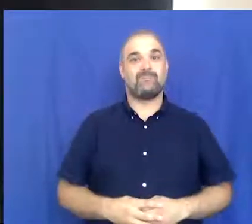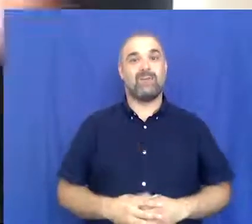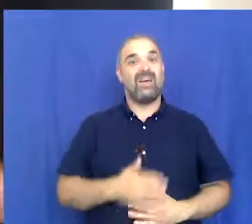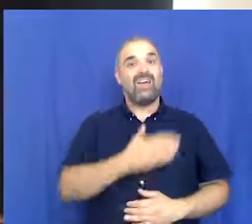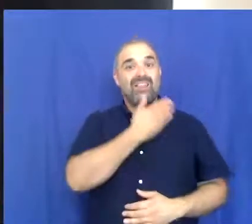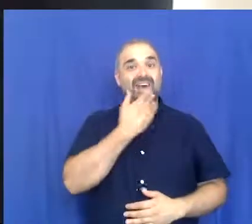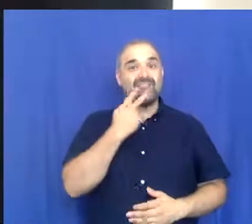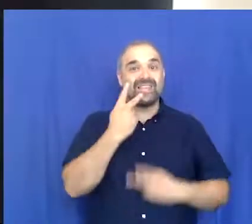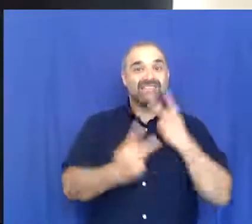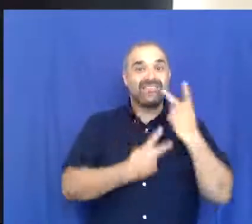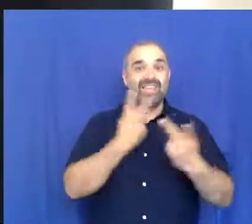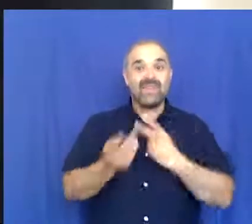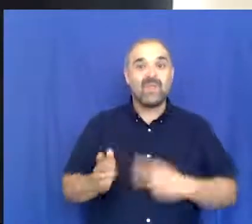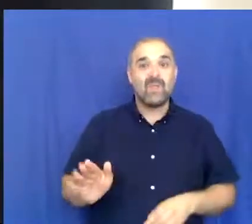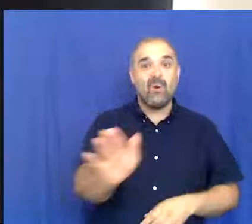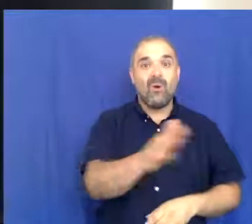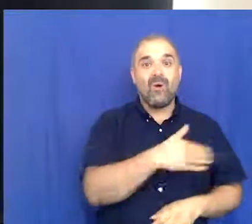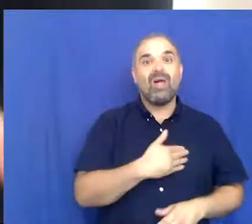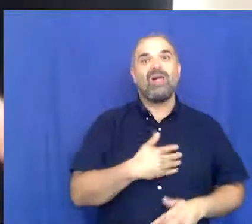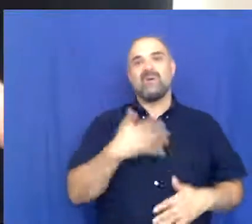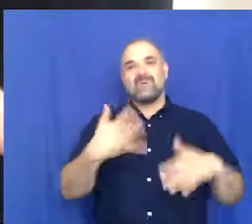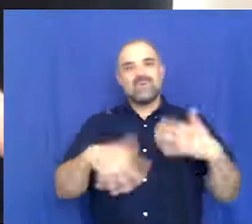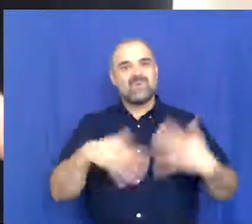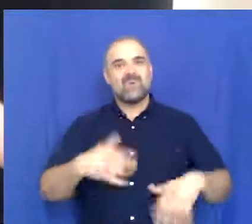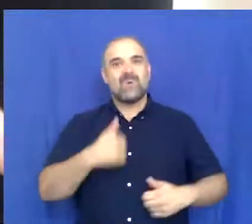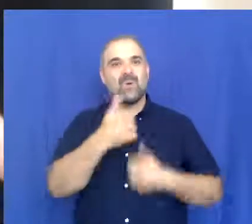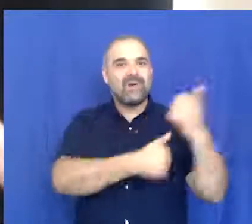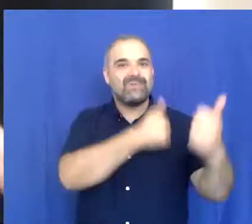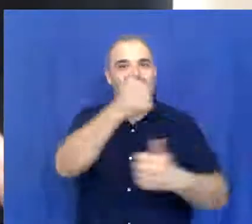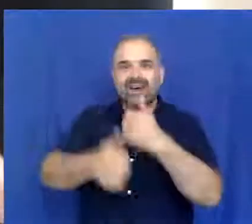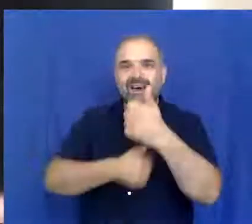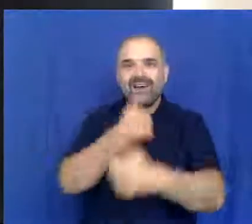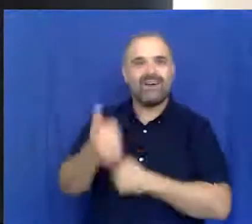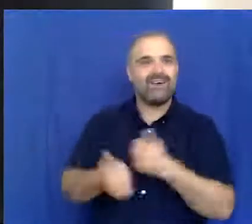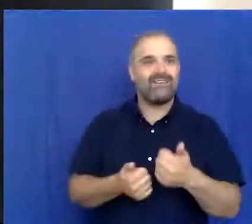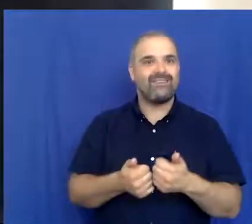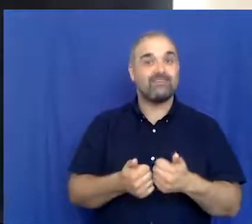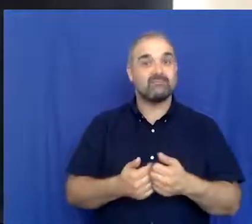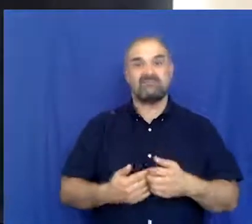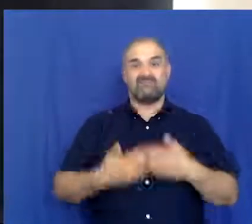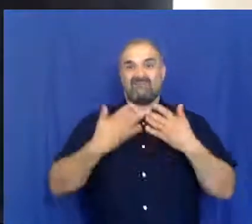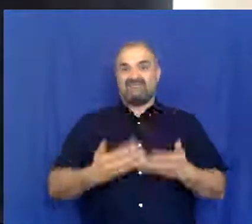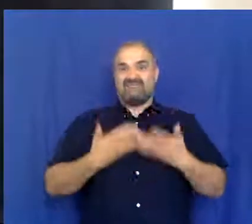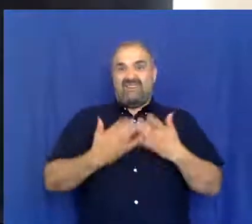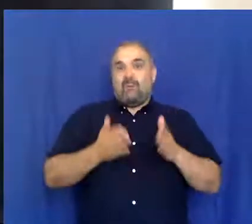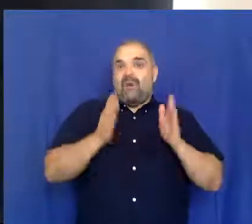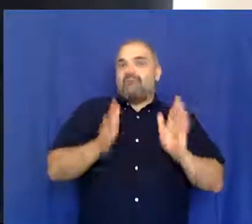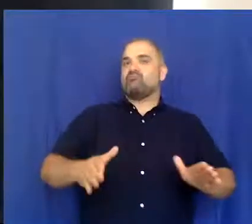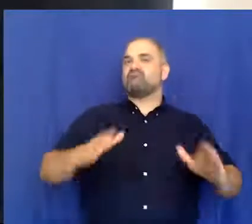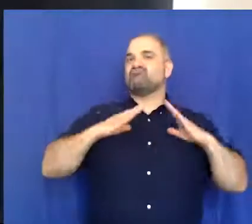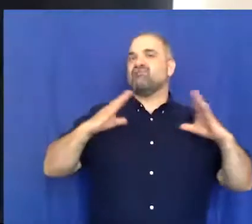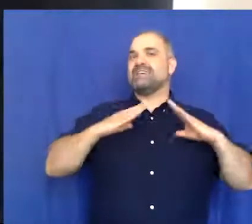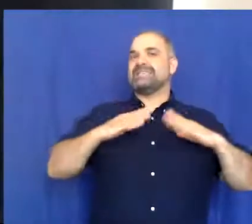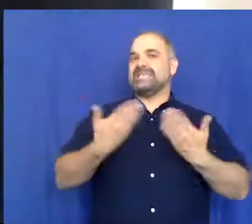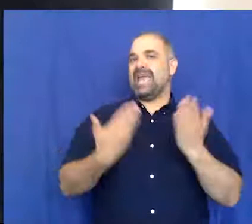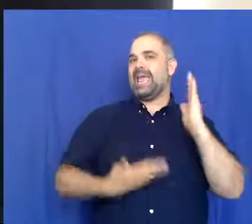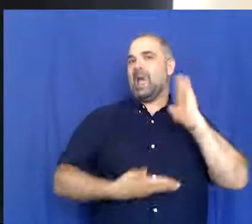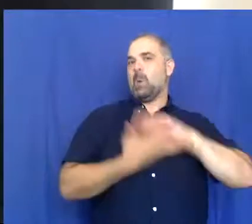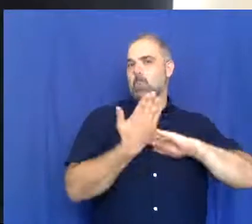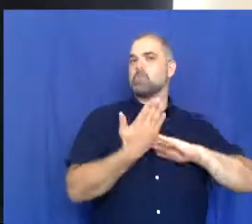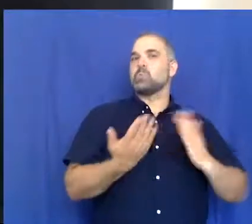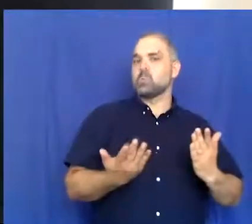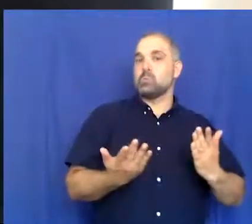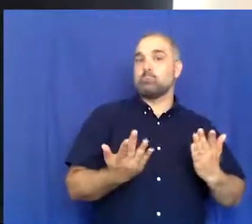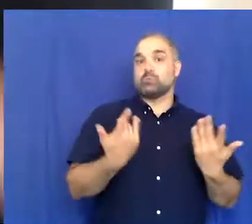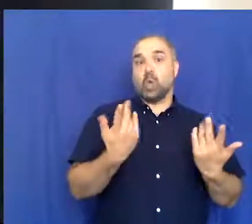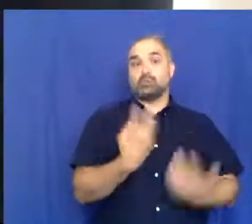today. Lovely singing everyone, well done. Now we have to get ready for our day